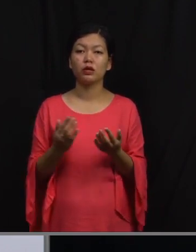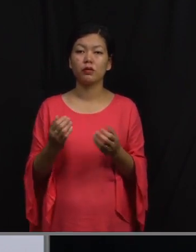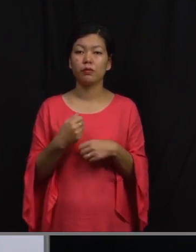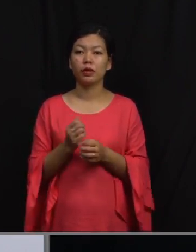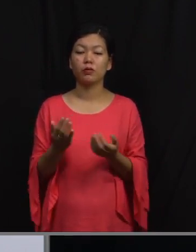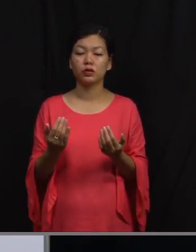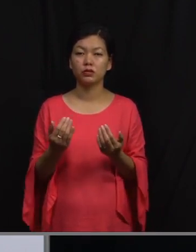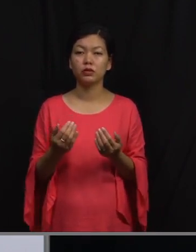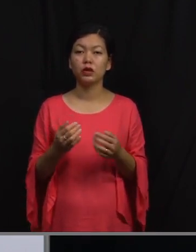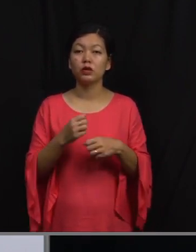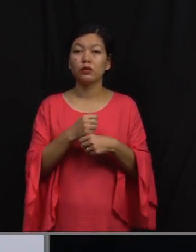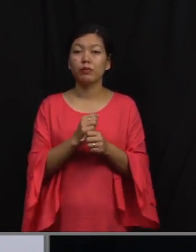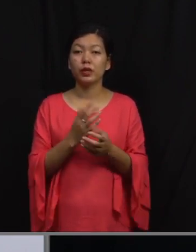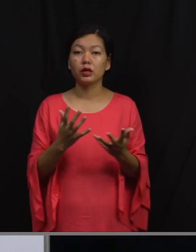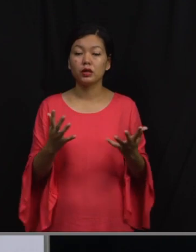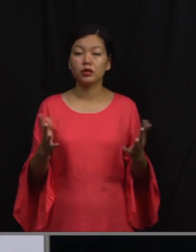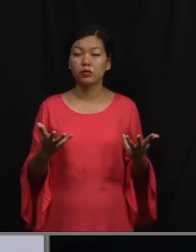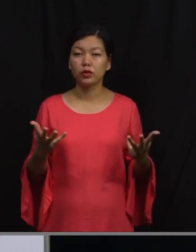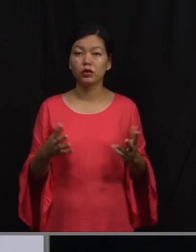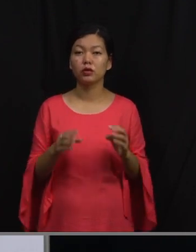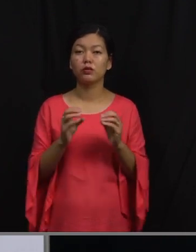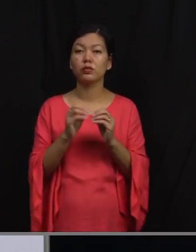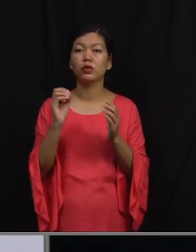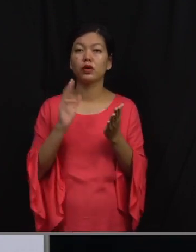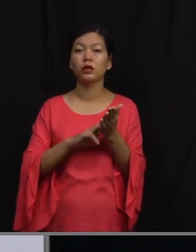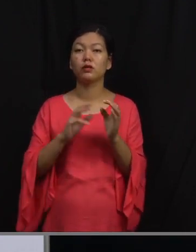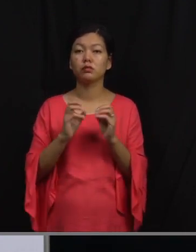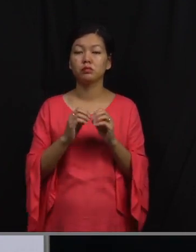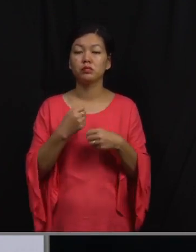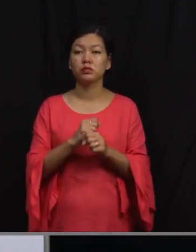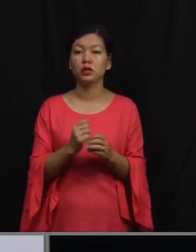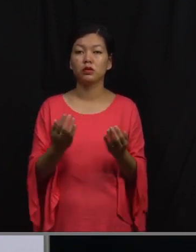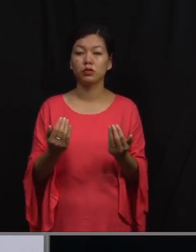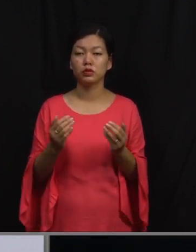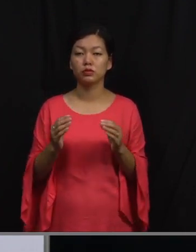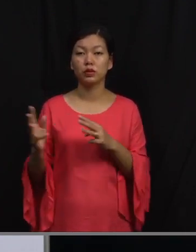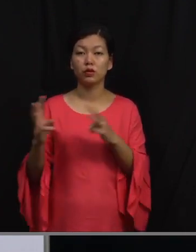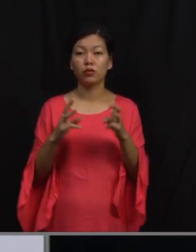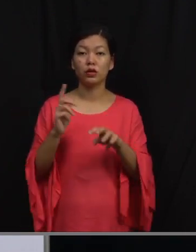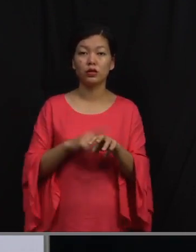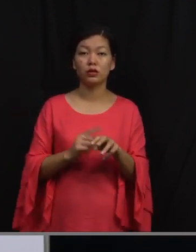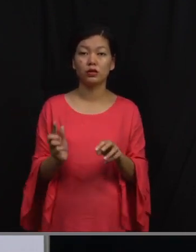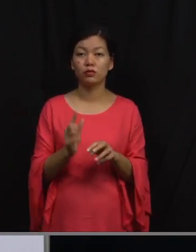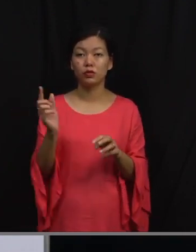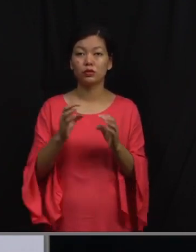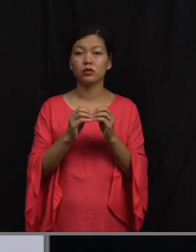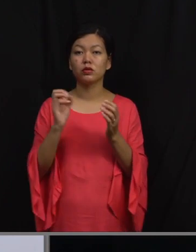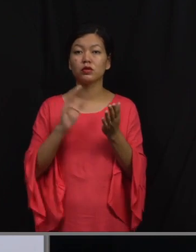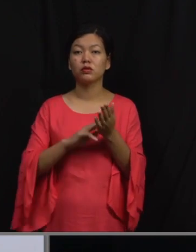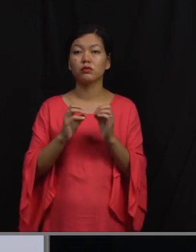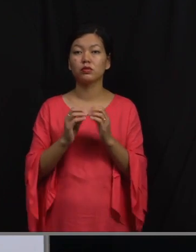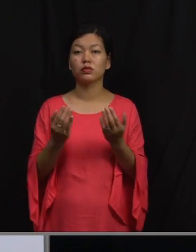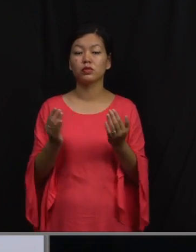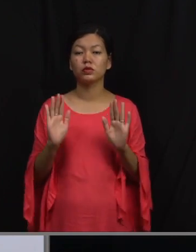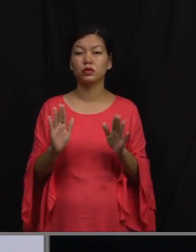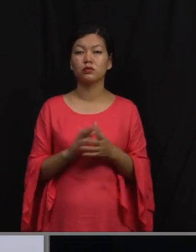bomb. Okay, so there are lots of examples, right, which helps us to understand the relation between the physics as well as the technology. Okay,